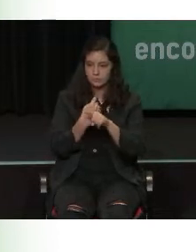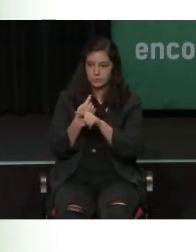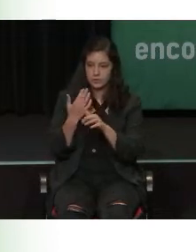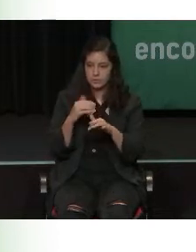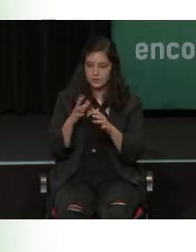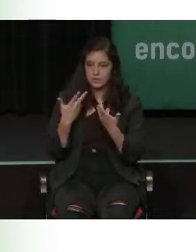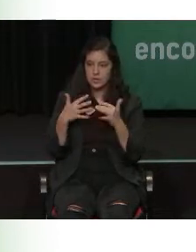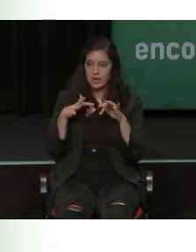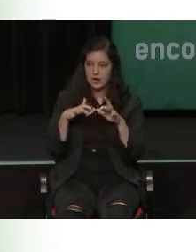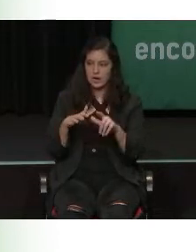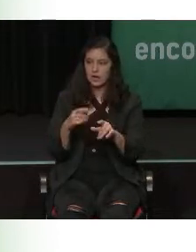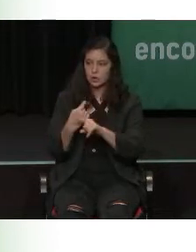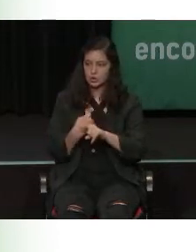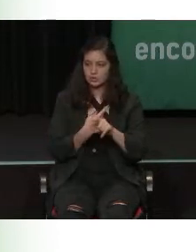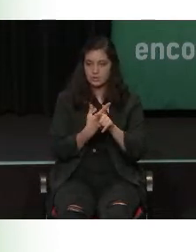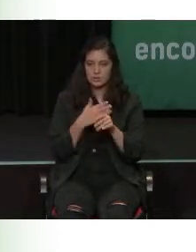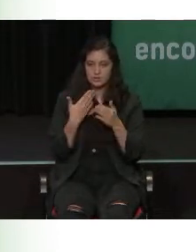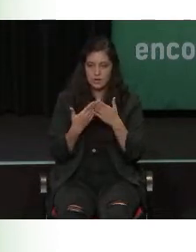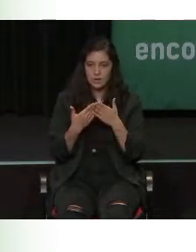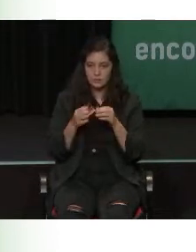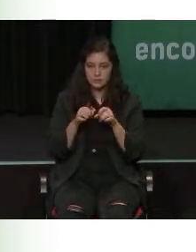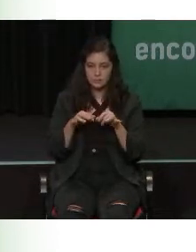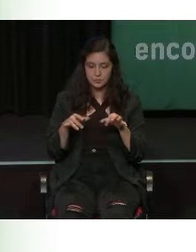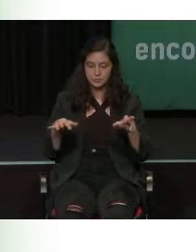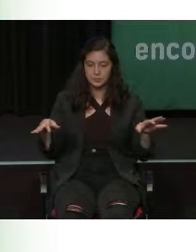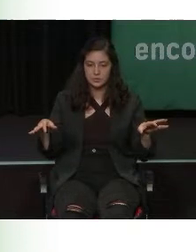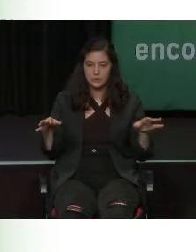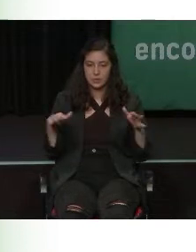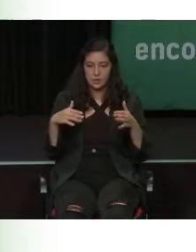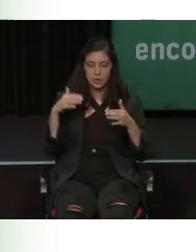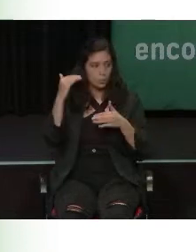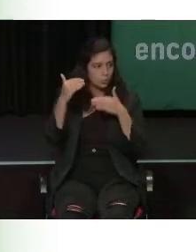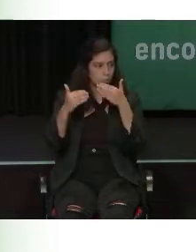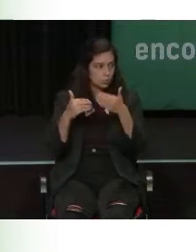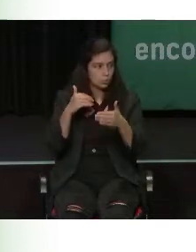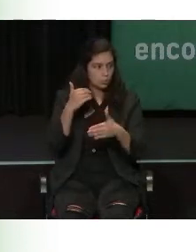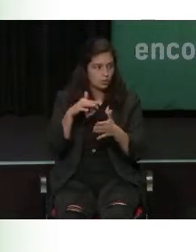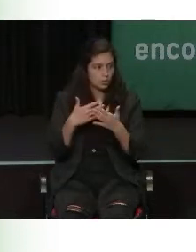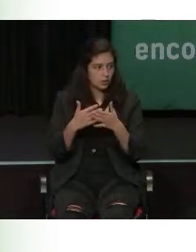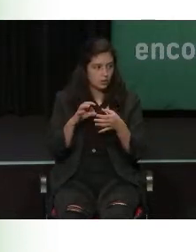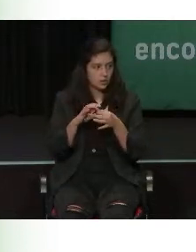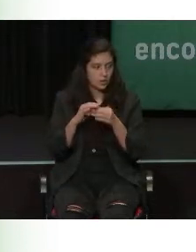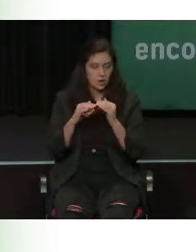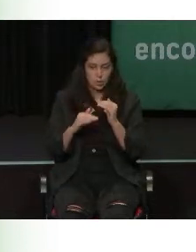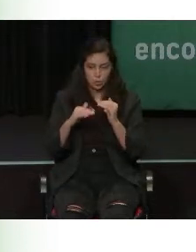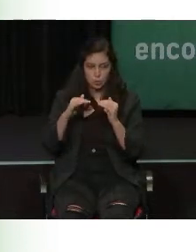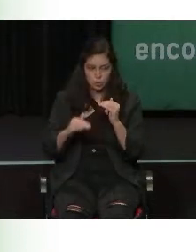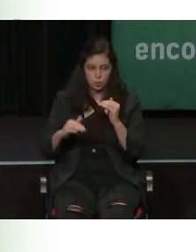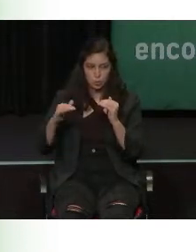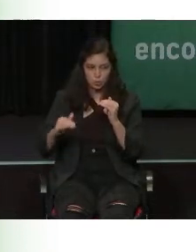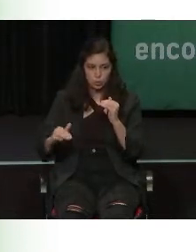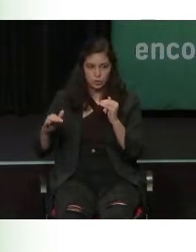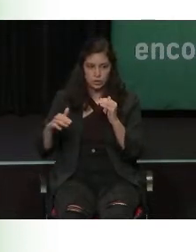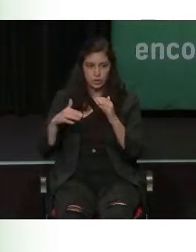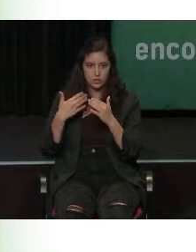But in cancer tissues, the clones start to expand and accumulate further abnormalities and genetic instability, and that will lead